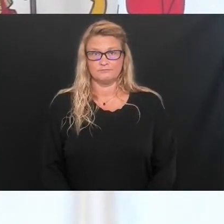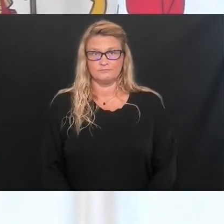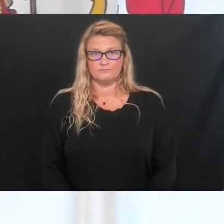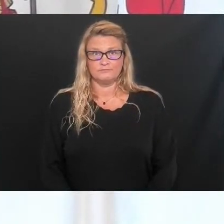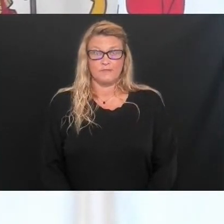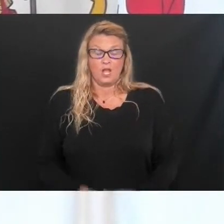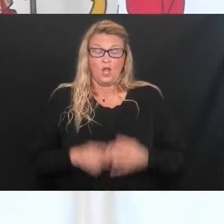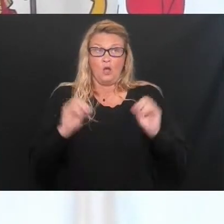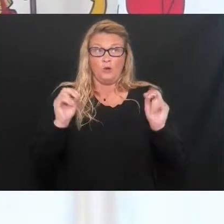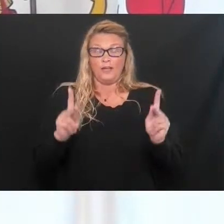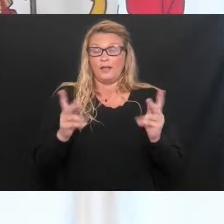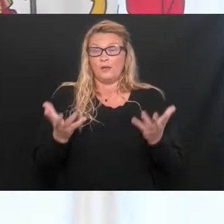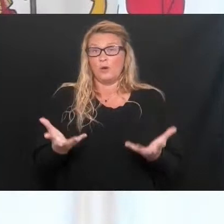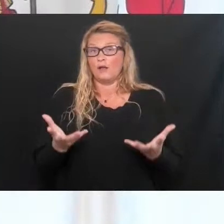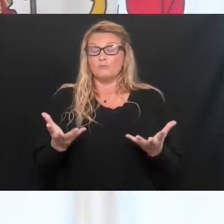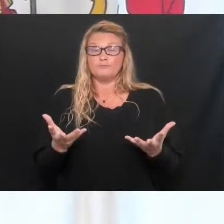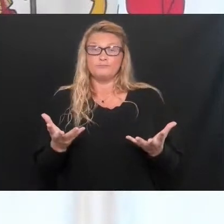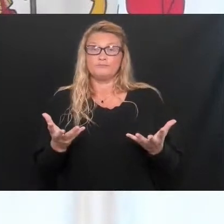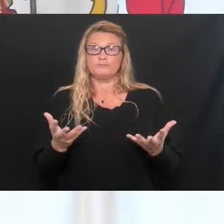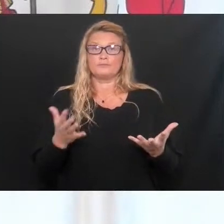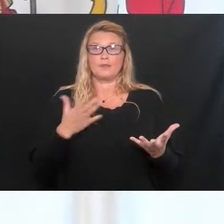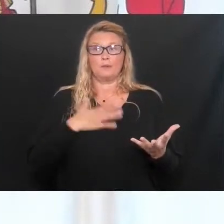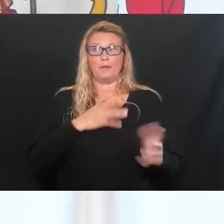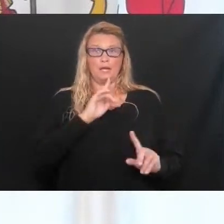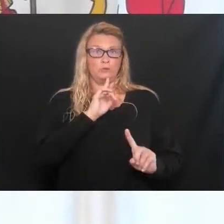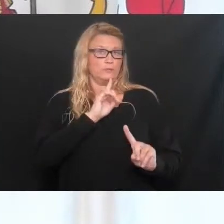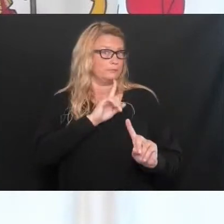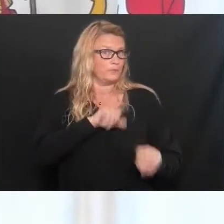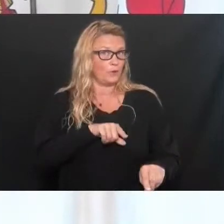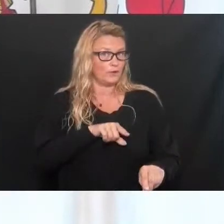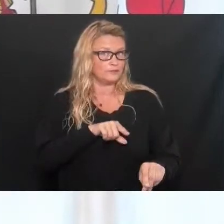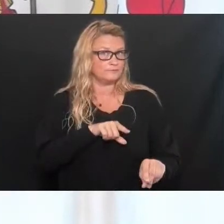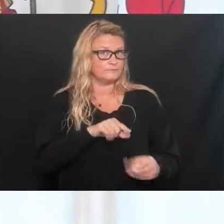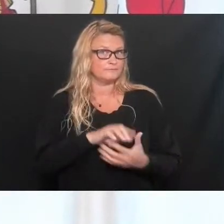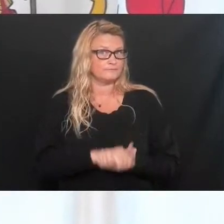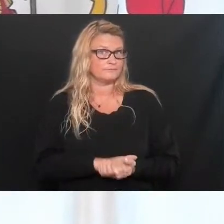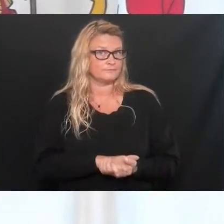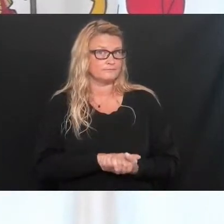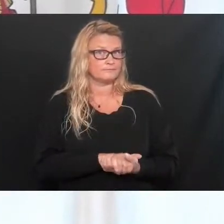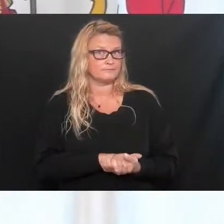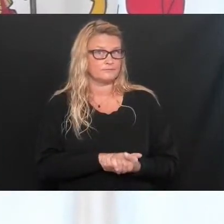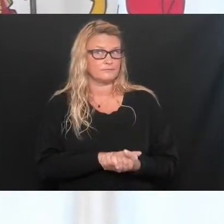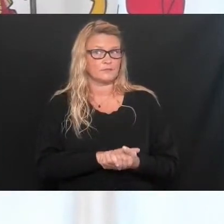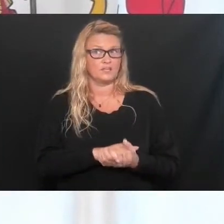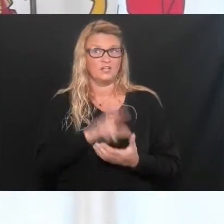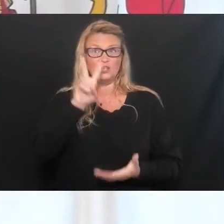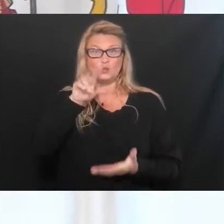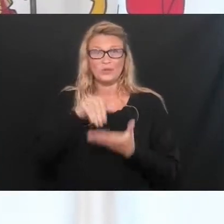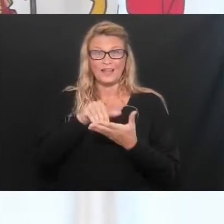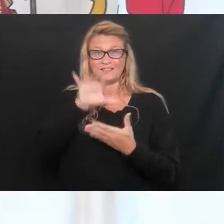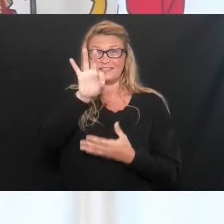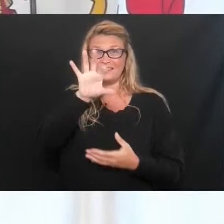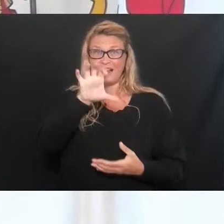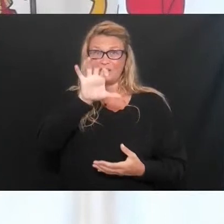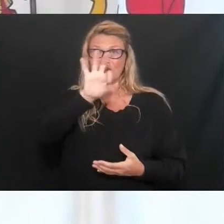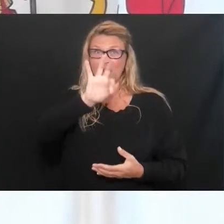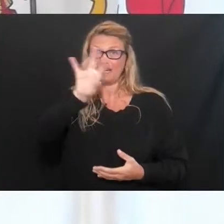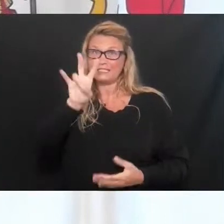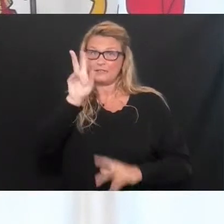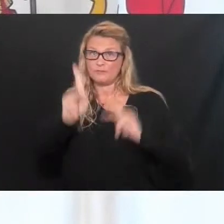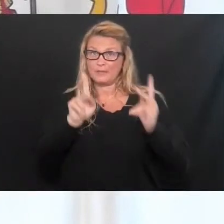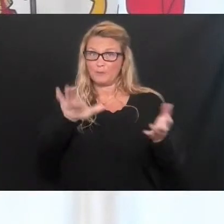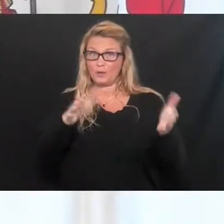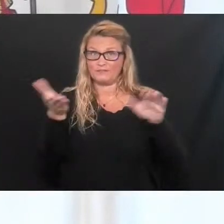I guess the only thing really that I have to report is again, we've lost 2,997